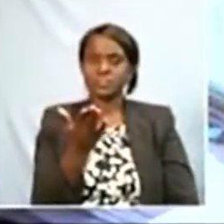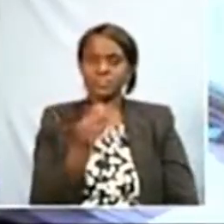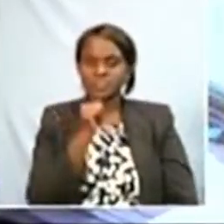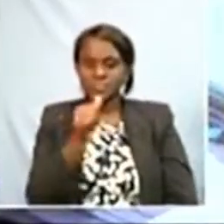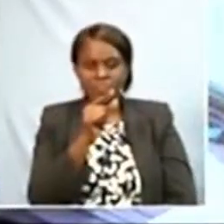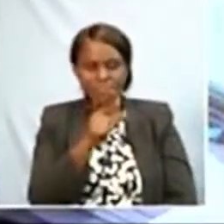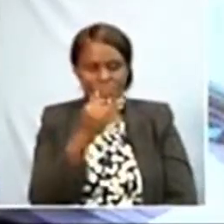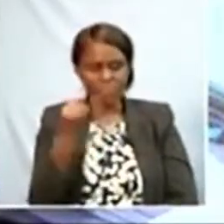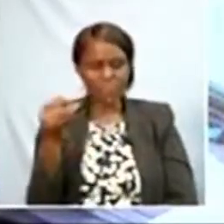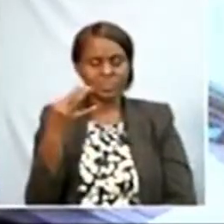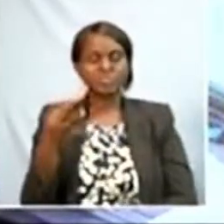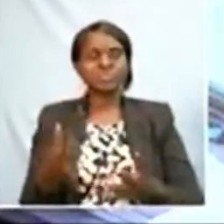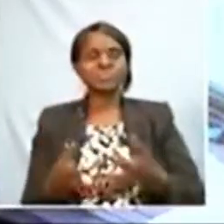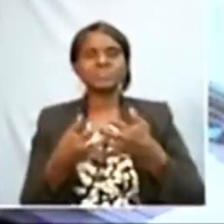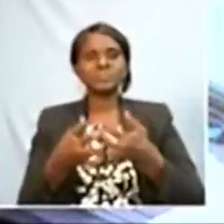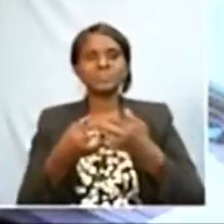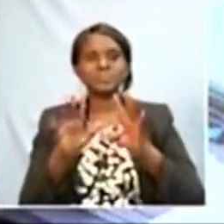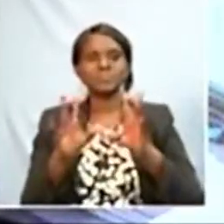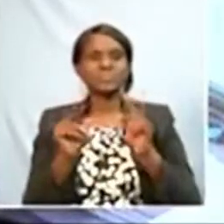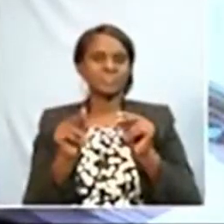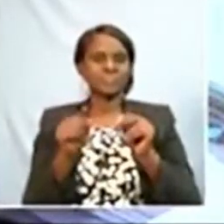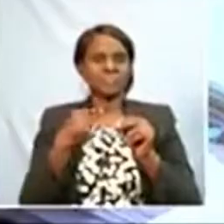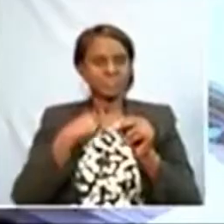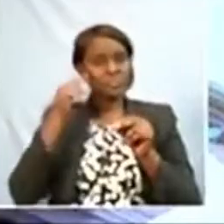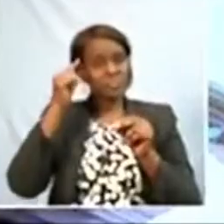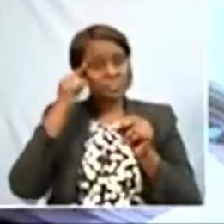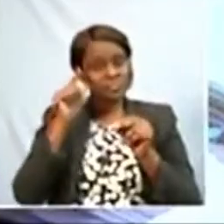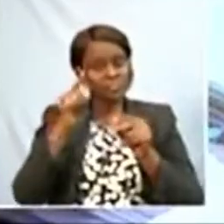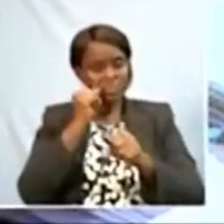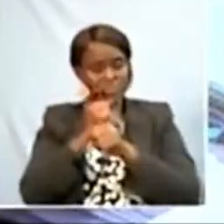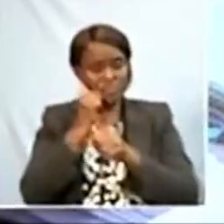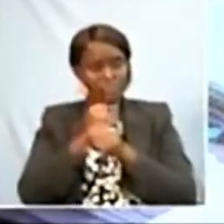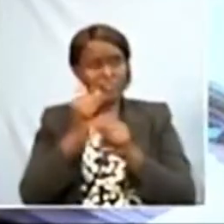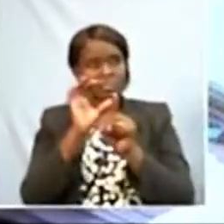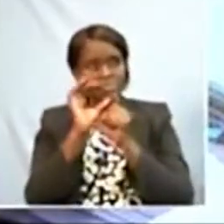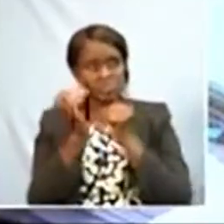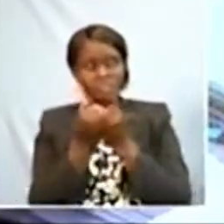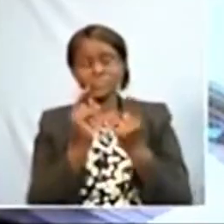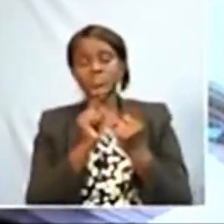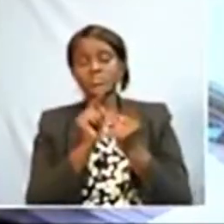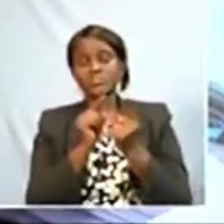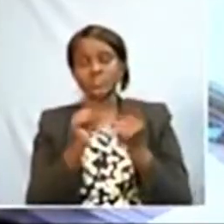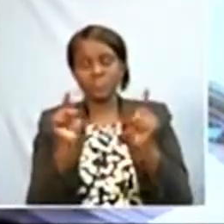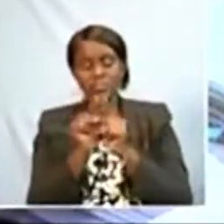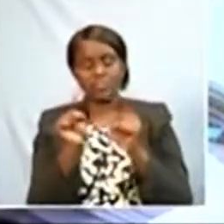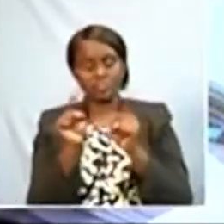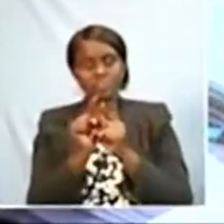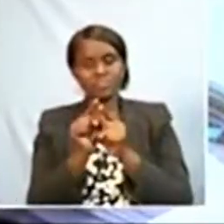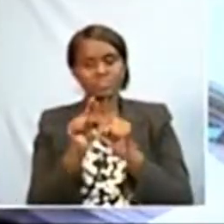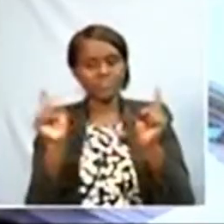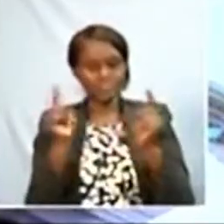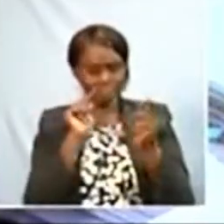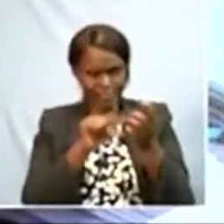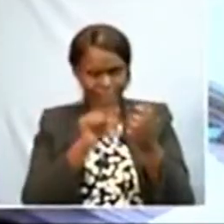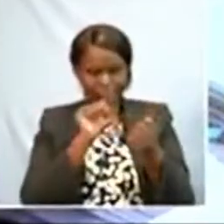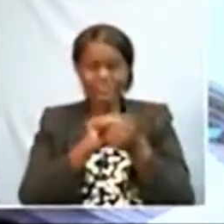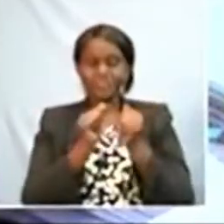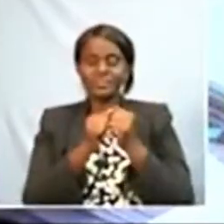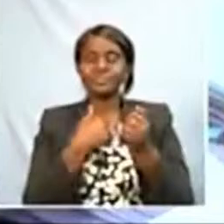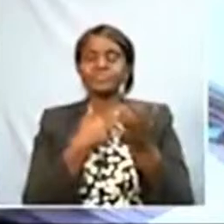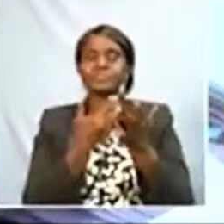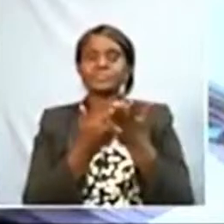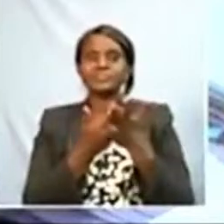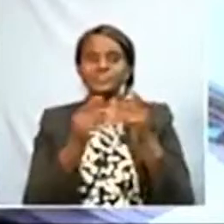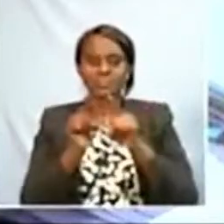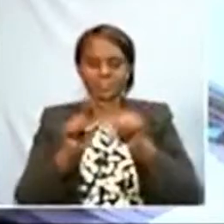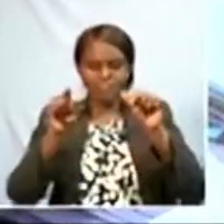not an issue of engineers. I think the work culture is where the problem is.